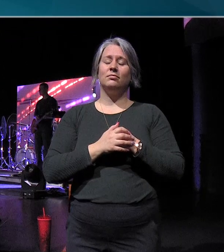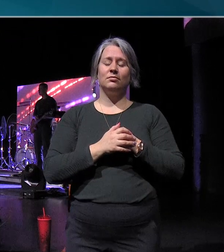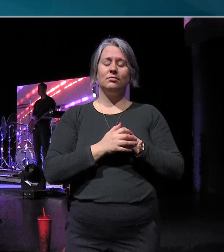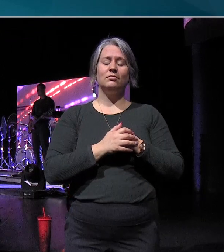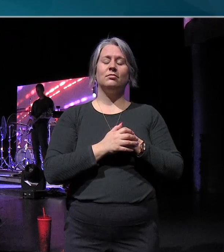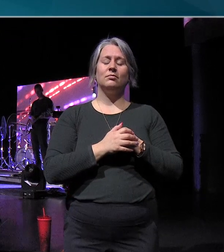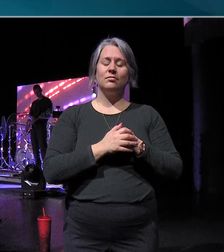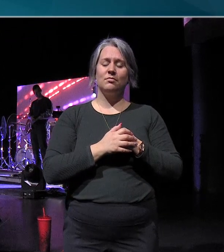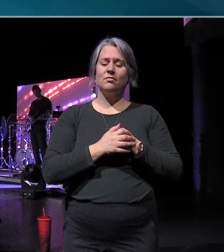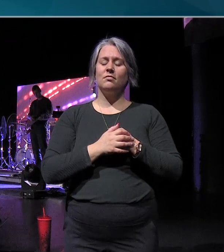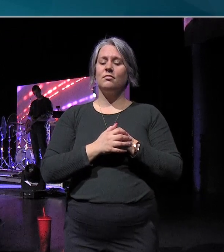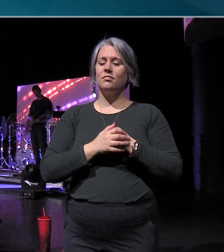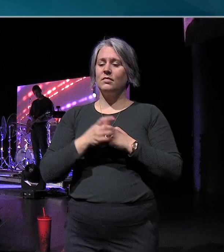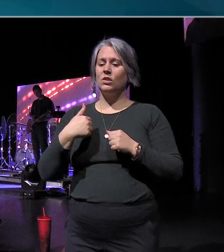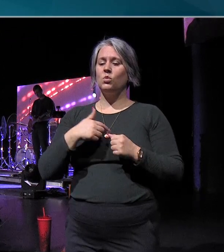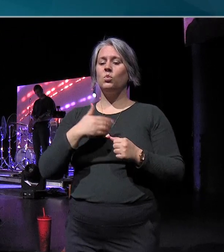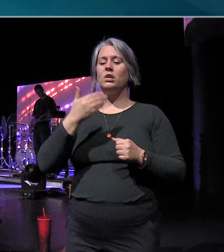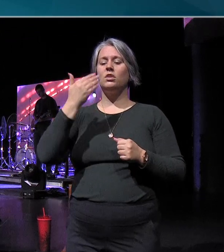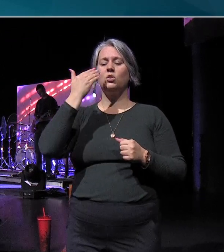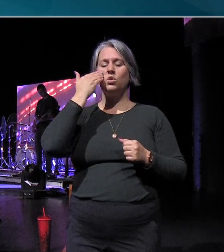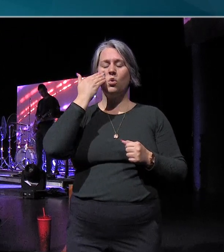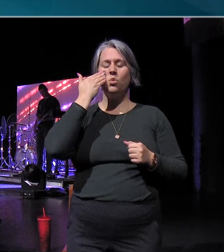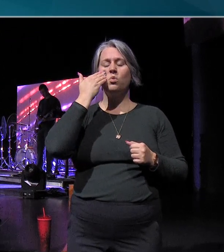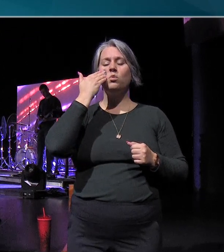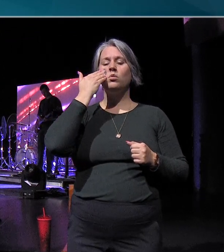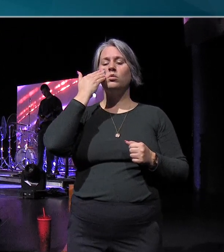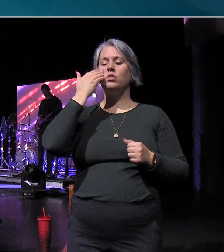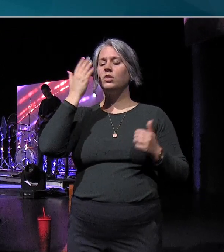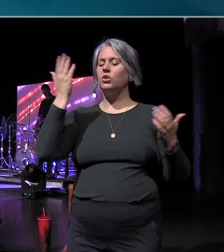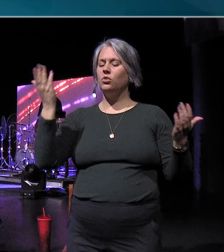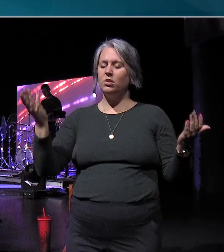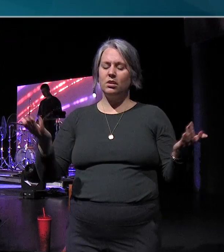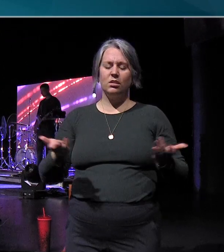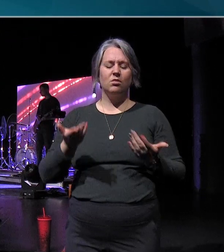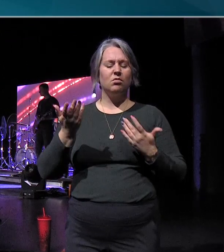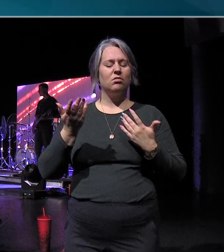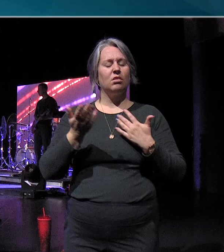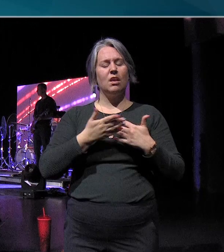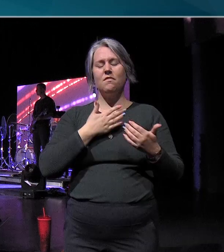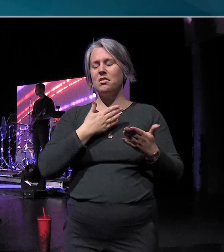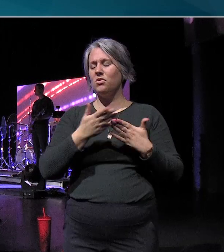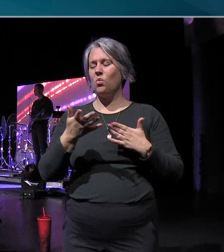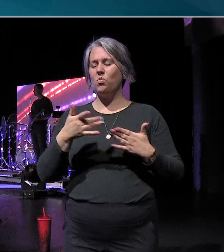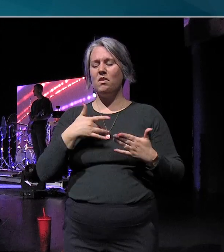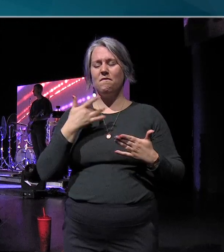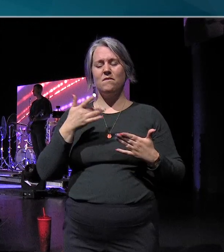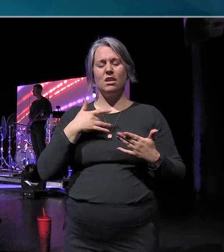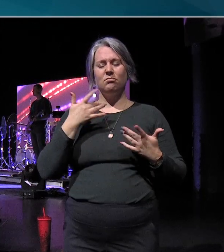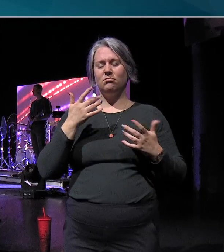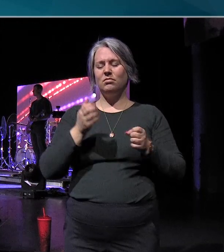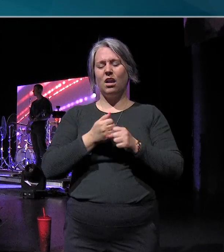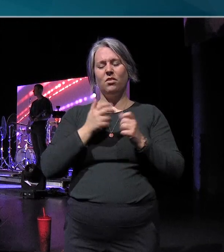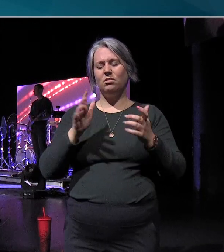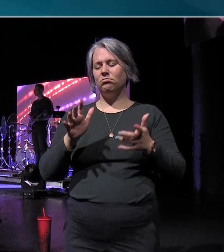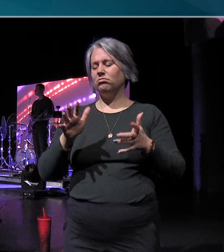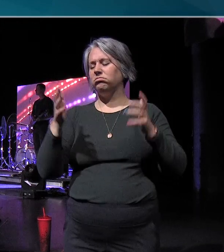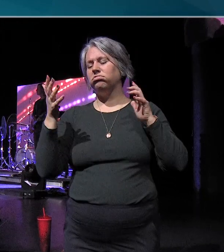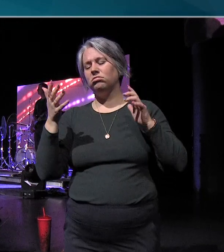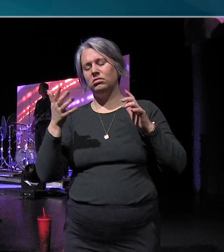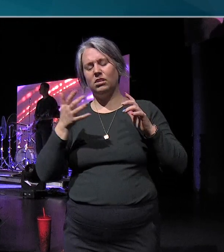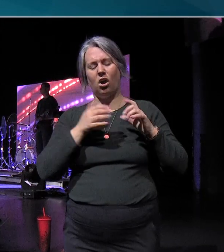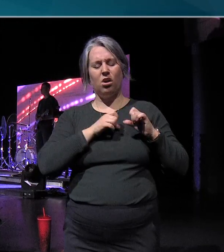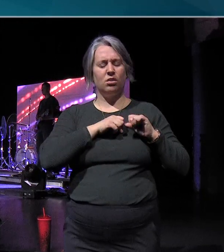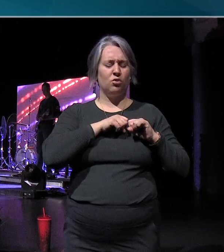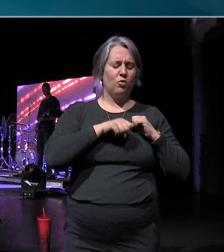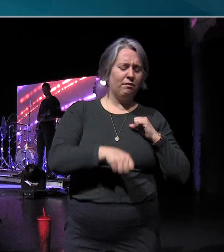God, we also know that you are present in the brokenness that we live in this world. God, you're present in our pain